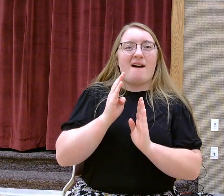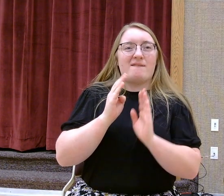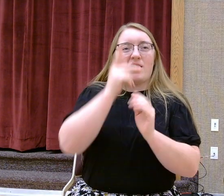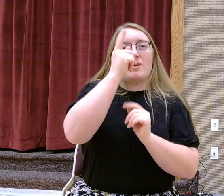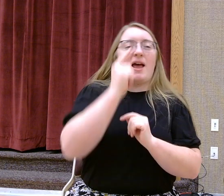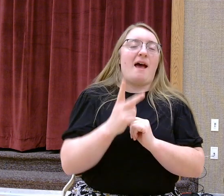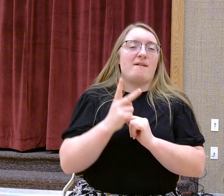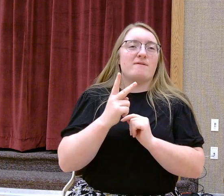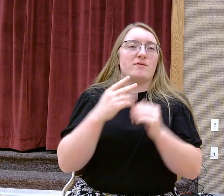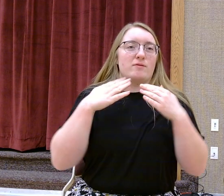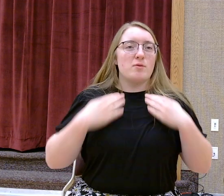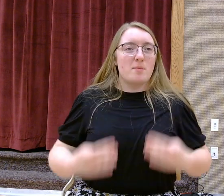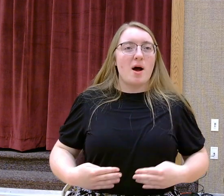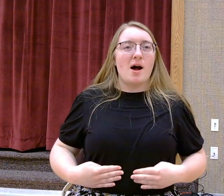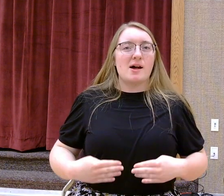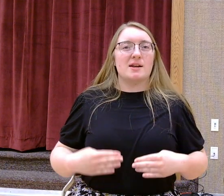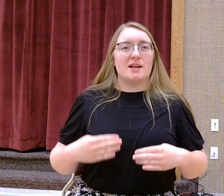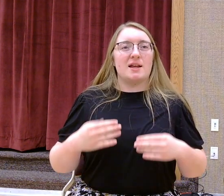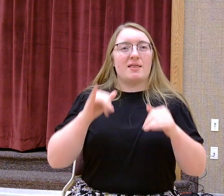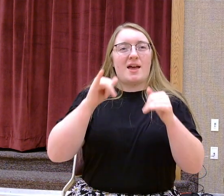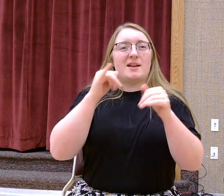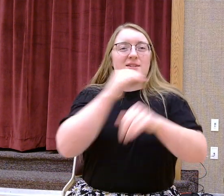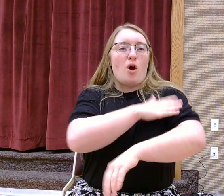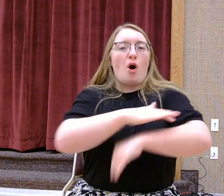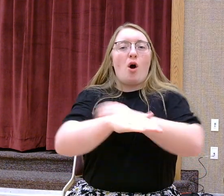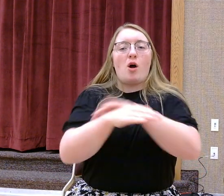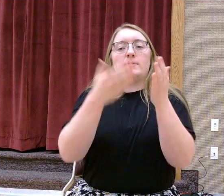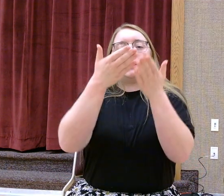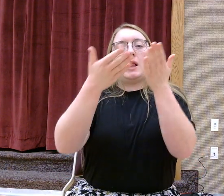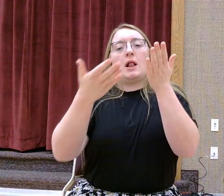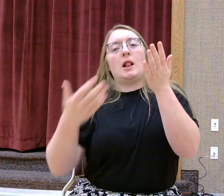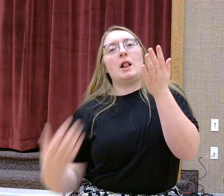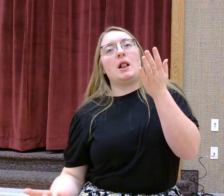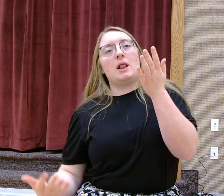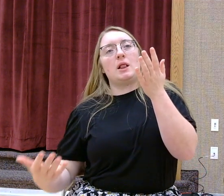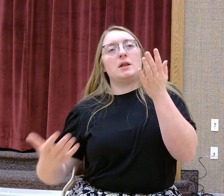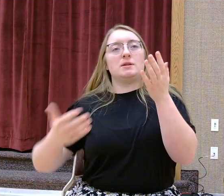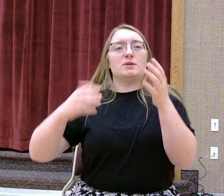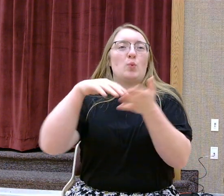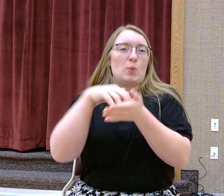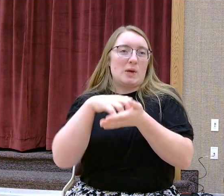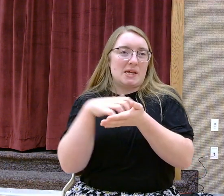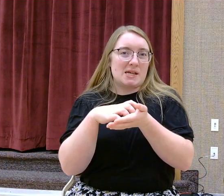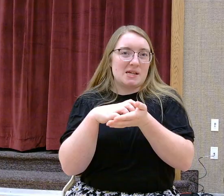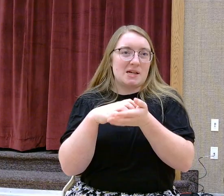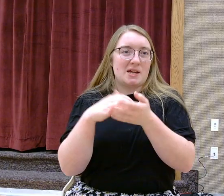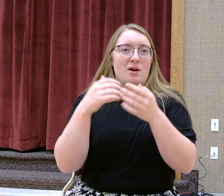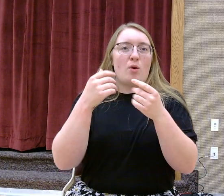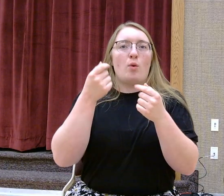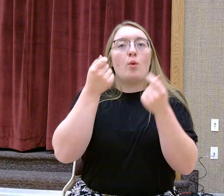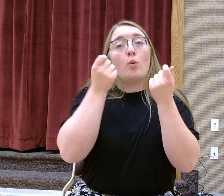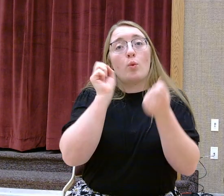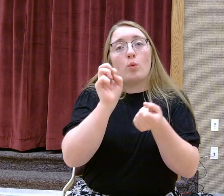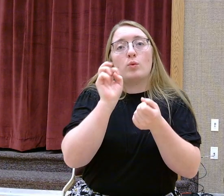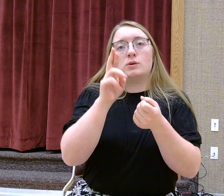or understanding. Some of them, they try and formulate words. They're trying to speak to me and they're getting frustrated and they say,